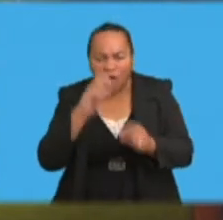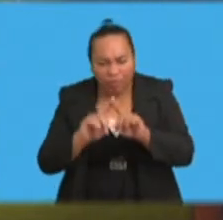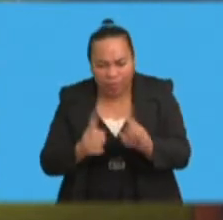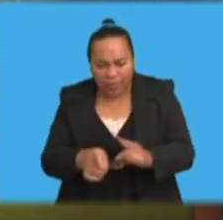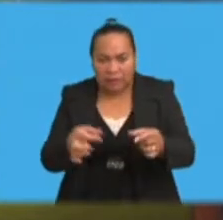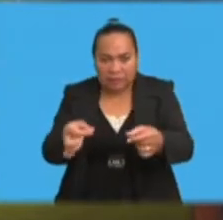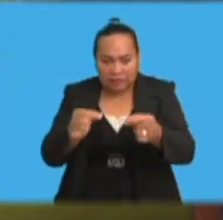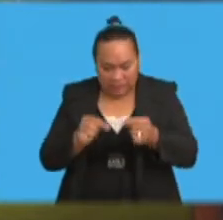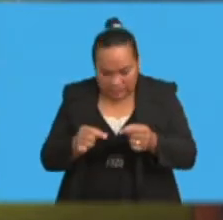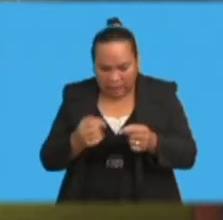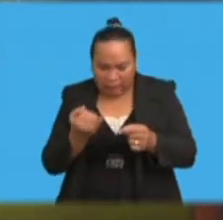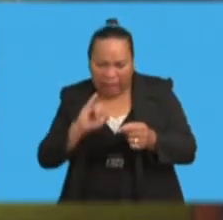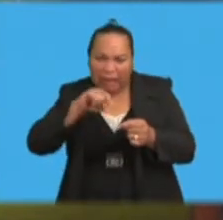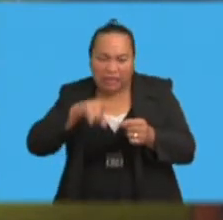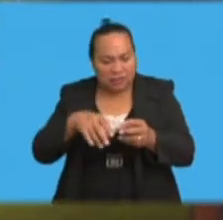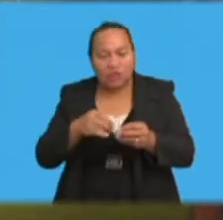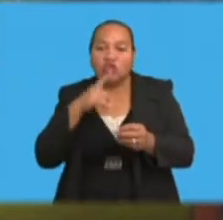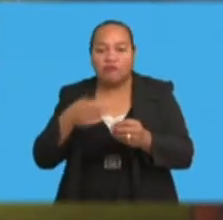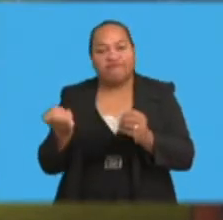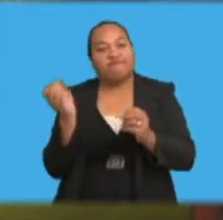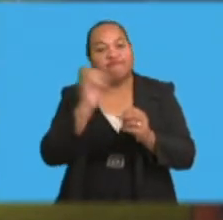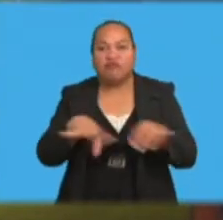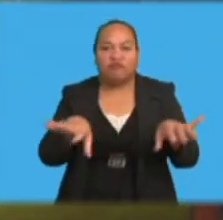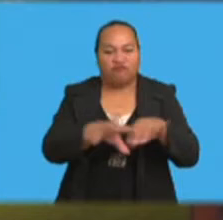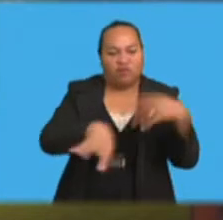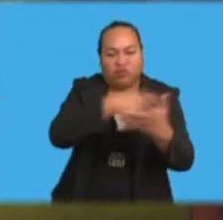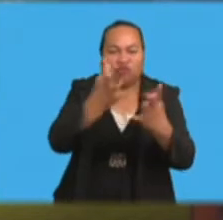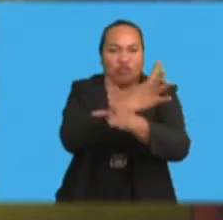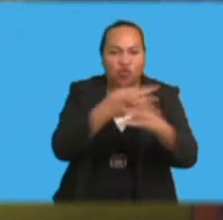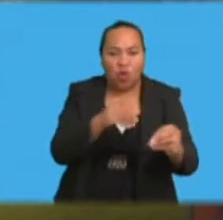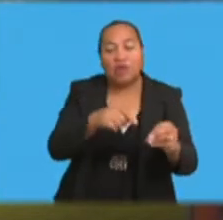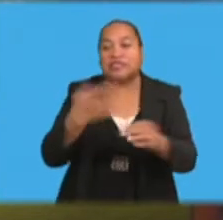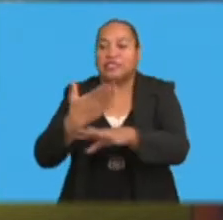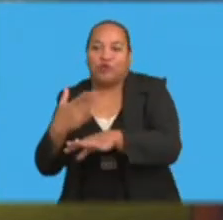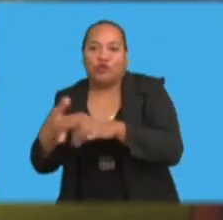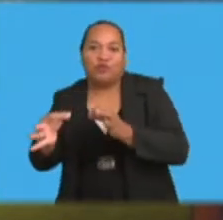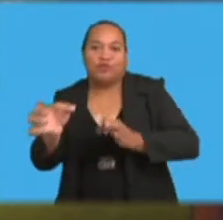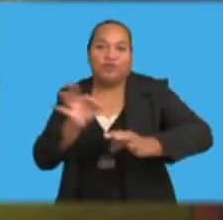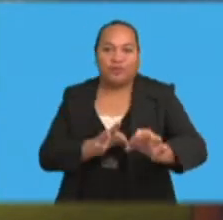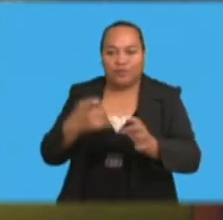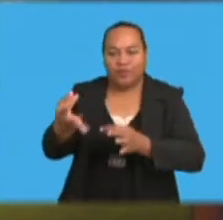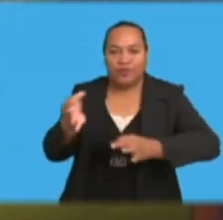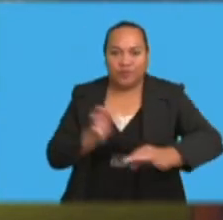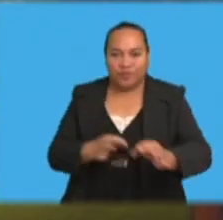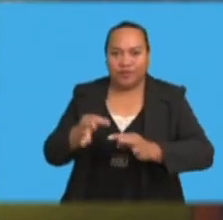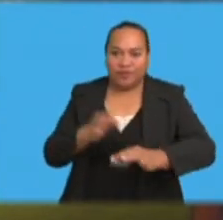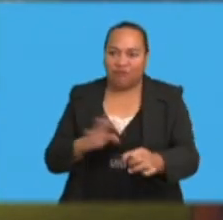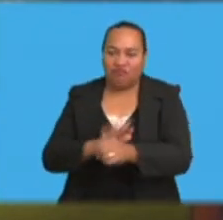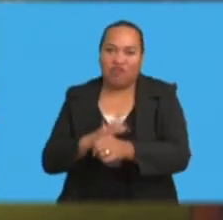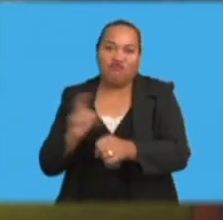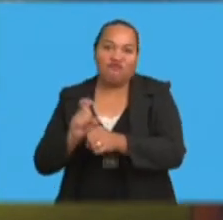that are mutilated or no longer fit for circulation, and destroys them accordingly. The bank also, Madam Speaker, determines